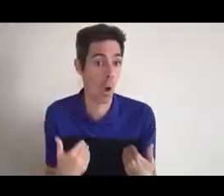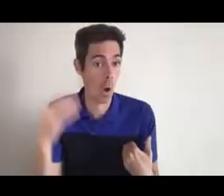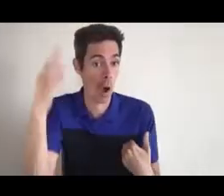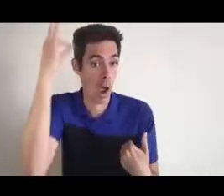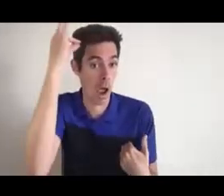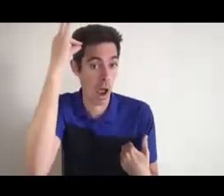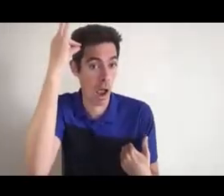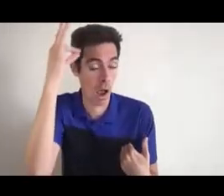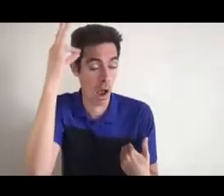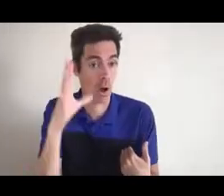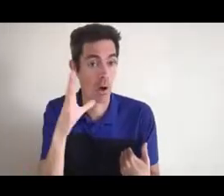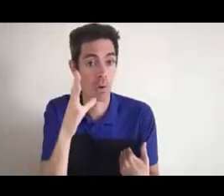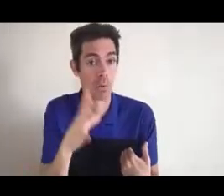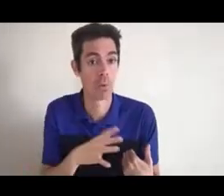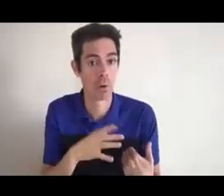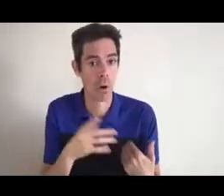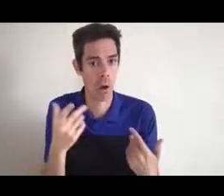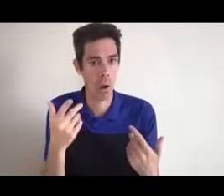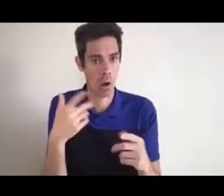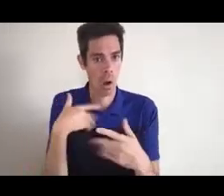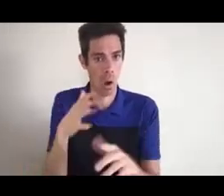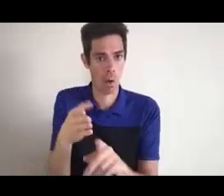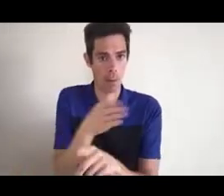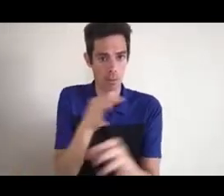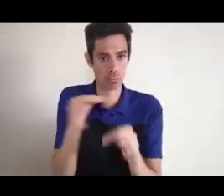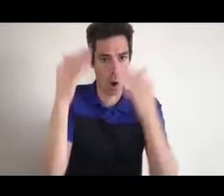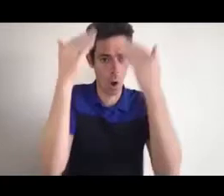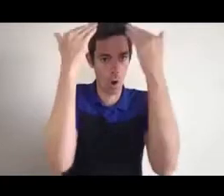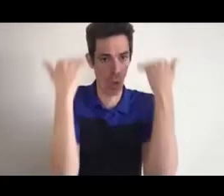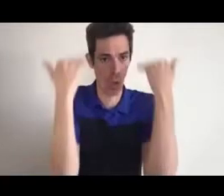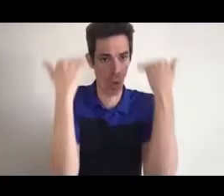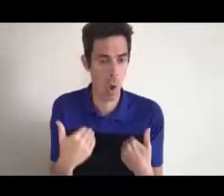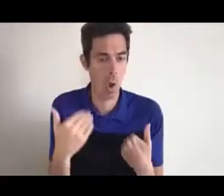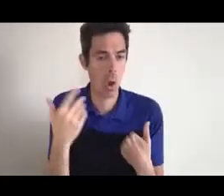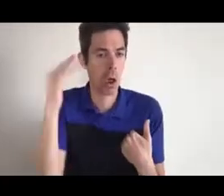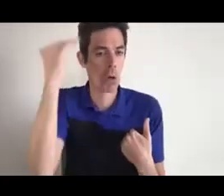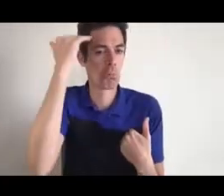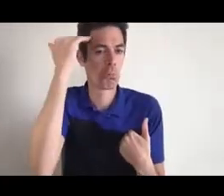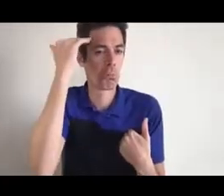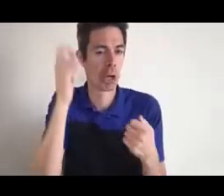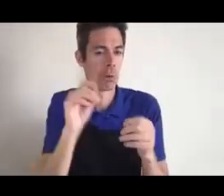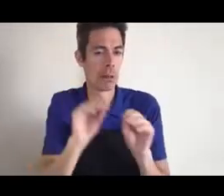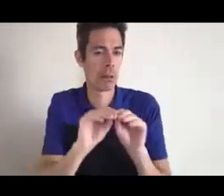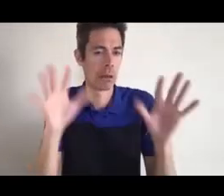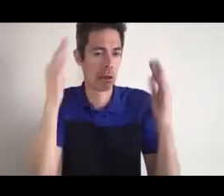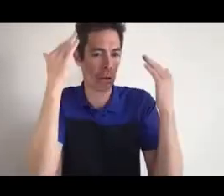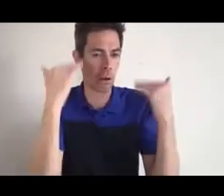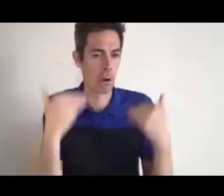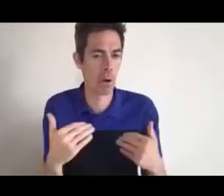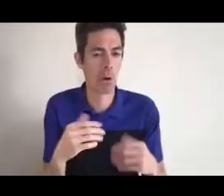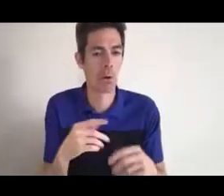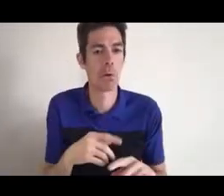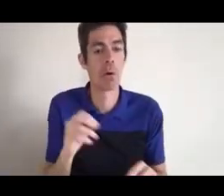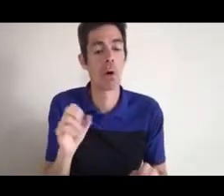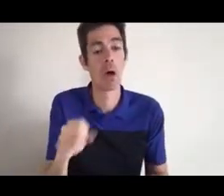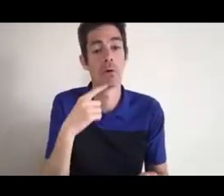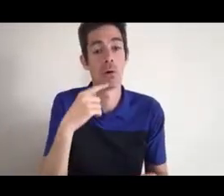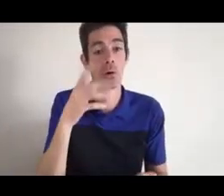long hair, this woman, I already described the long hair, so you're